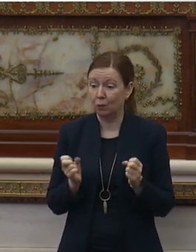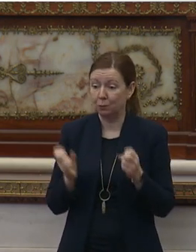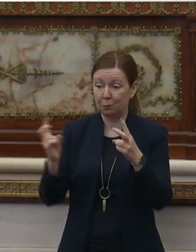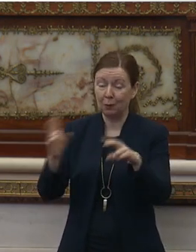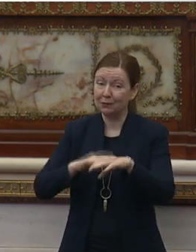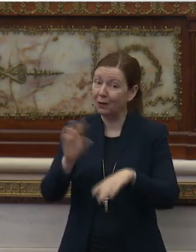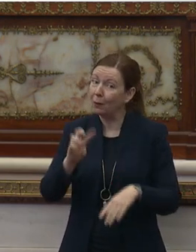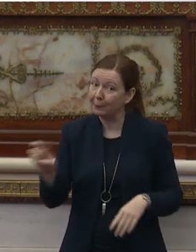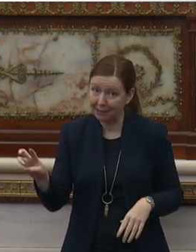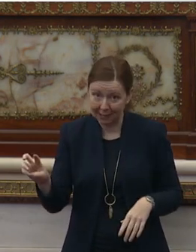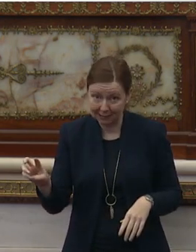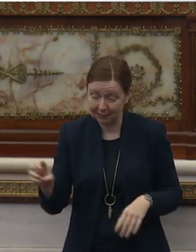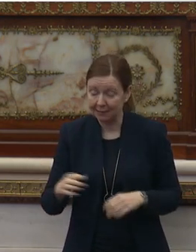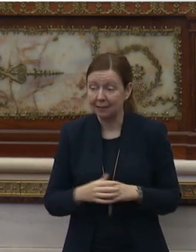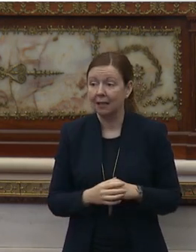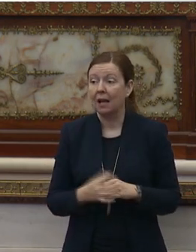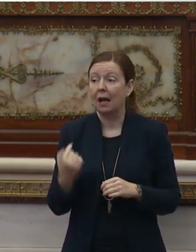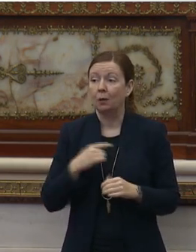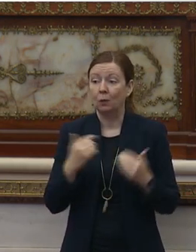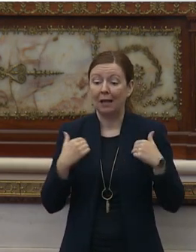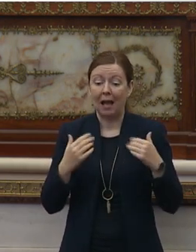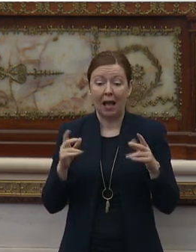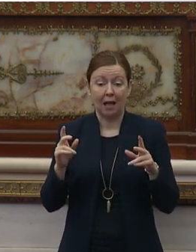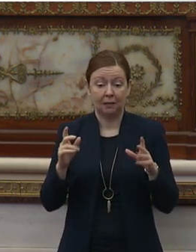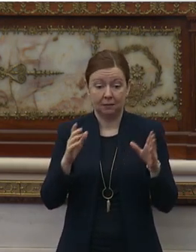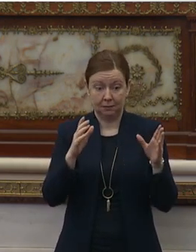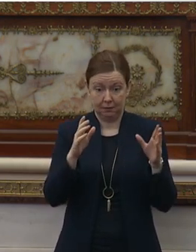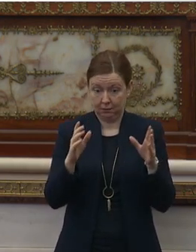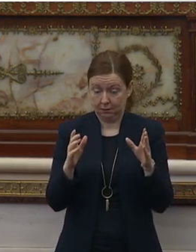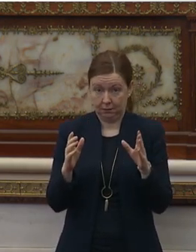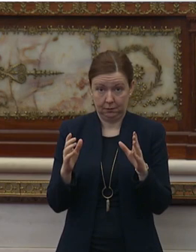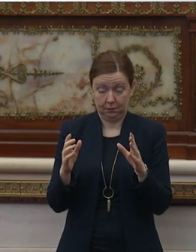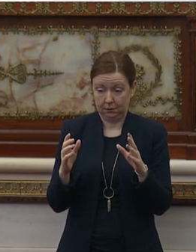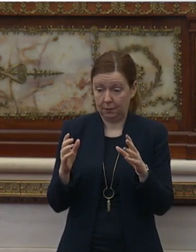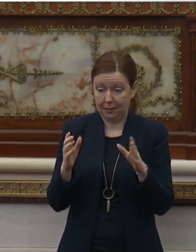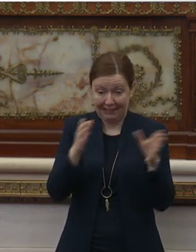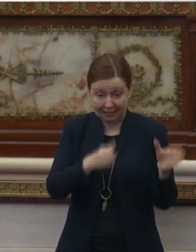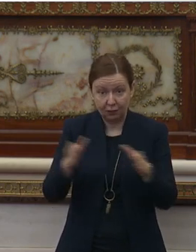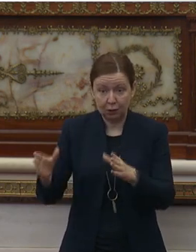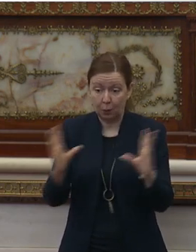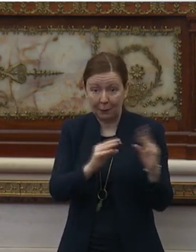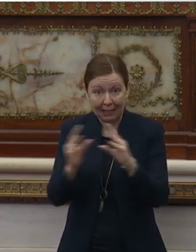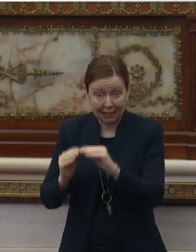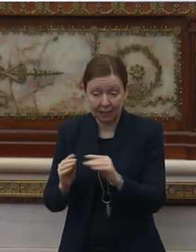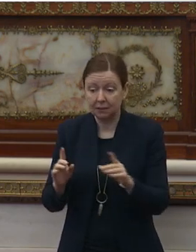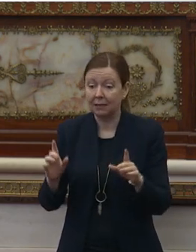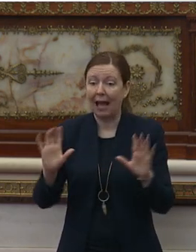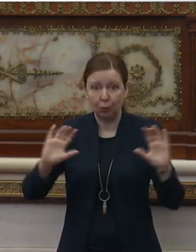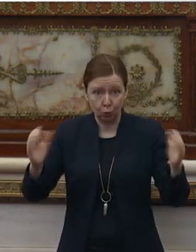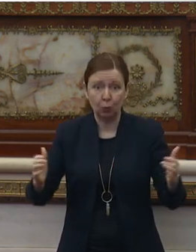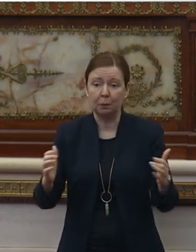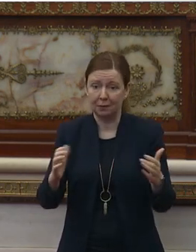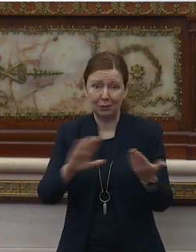on our website. We had individual stakeholder meetings as well as group community